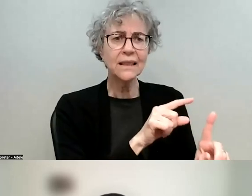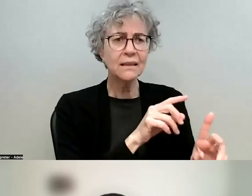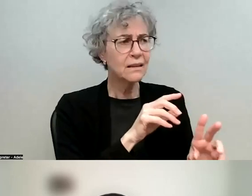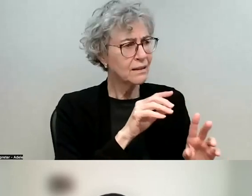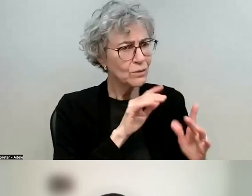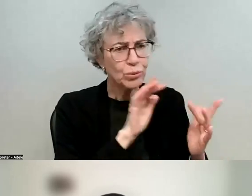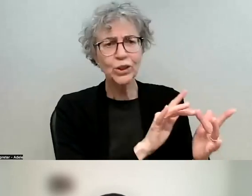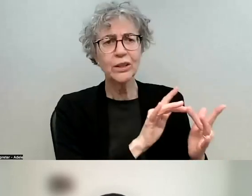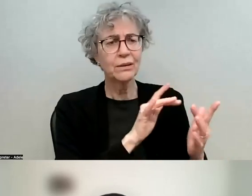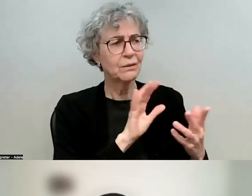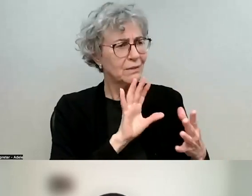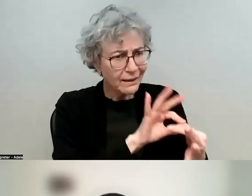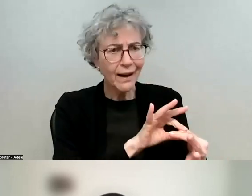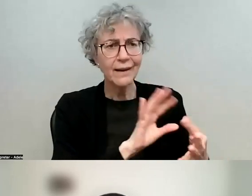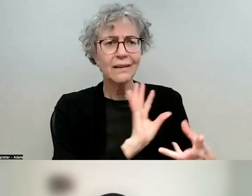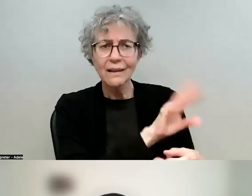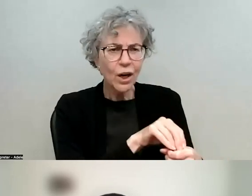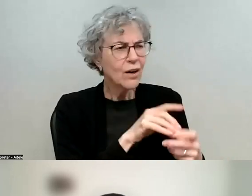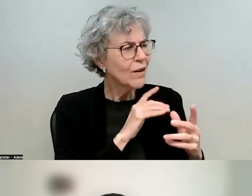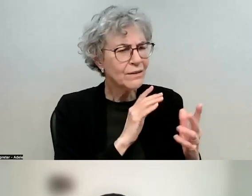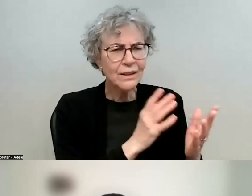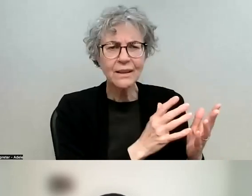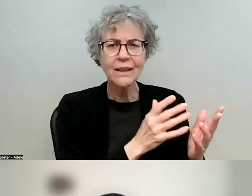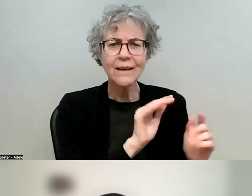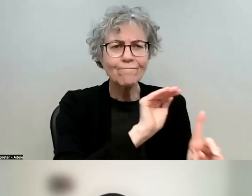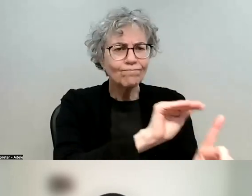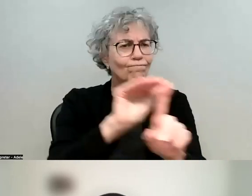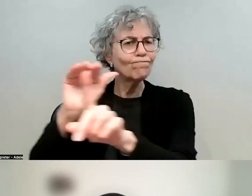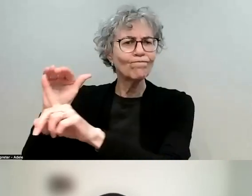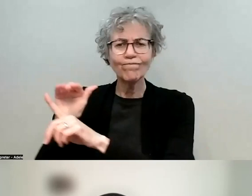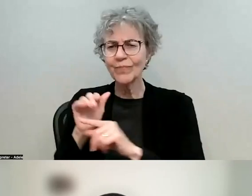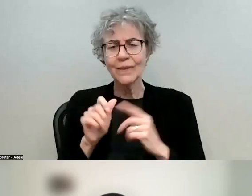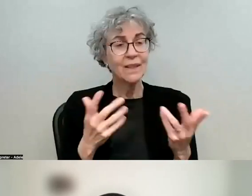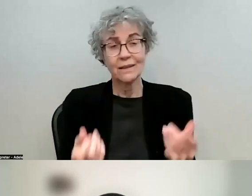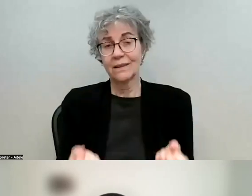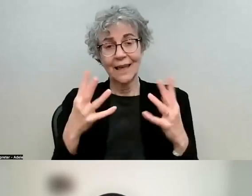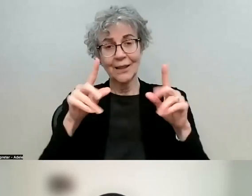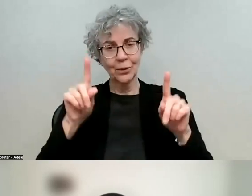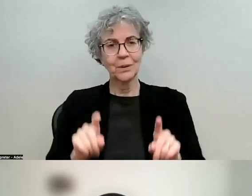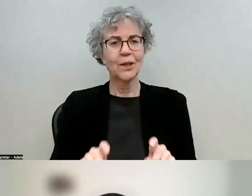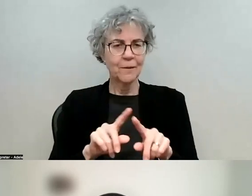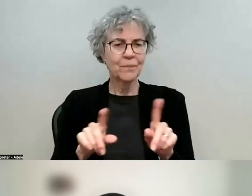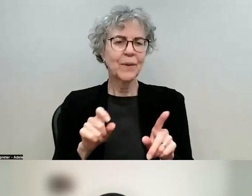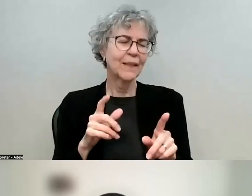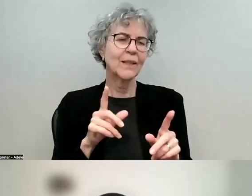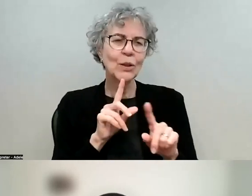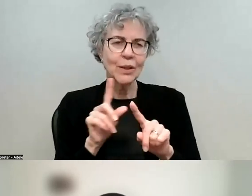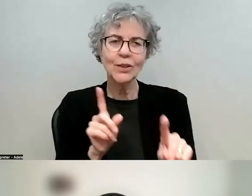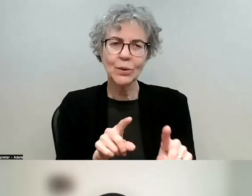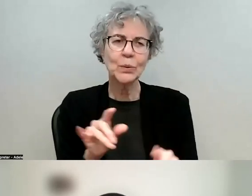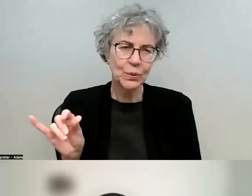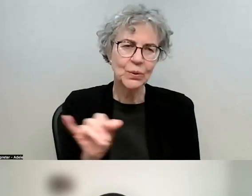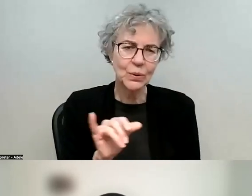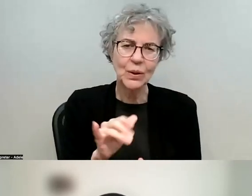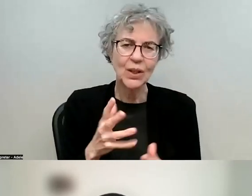connect with, get involved. And I think there's lots of questions, but there's also solutions out there. So